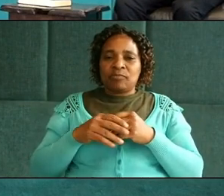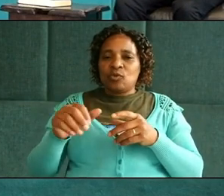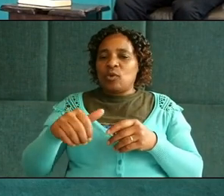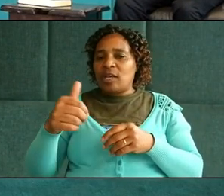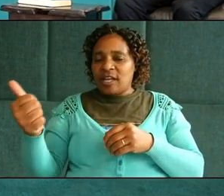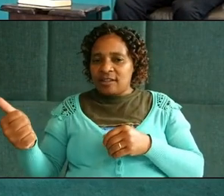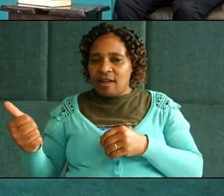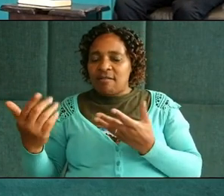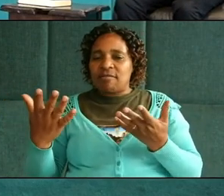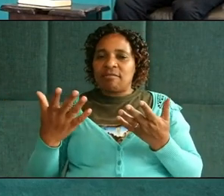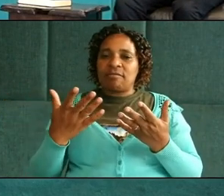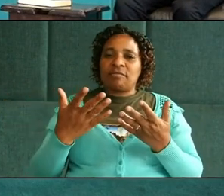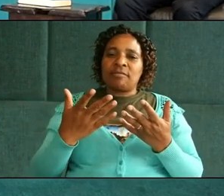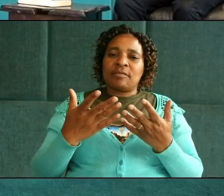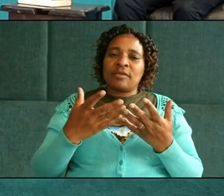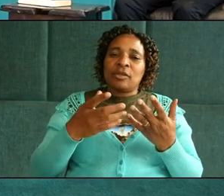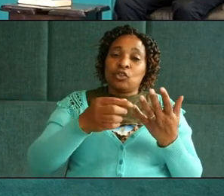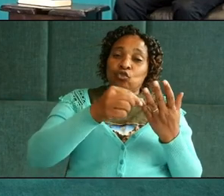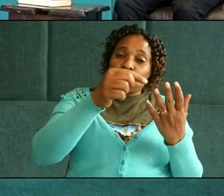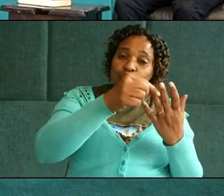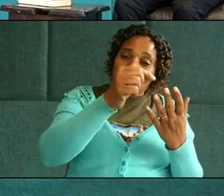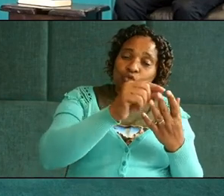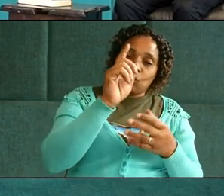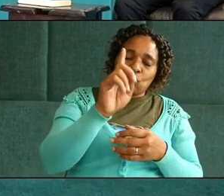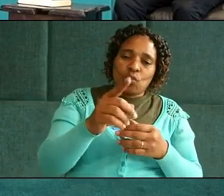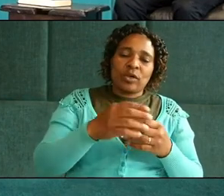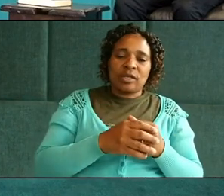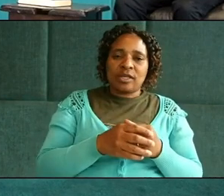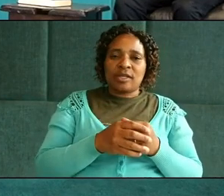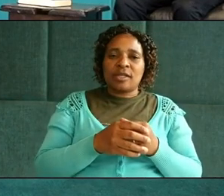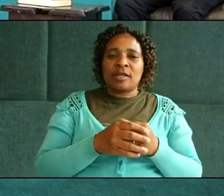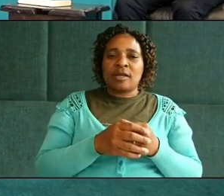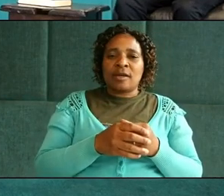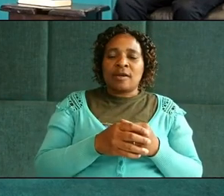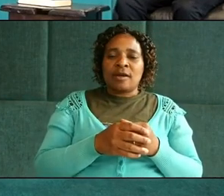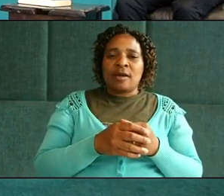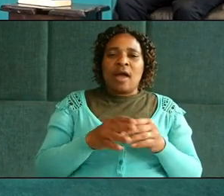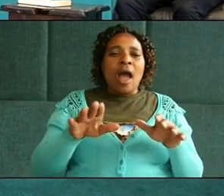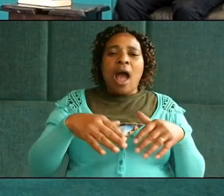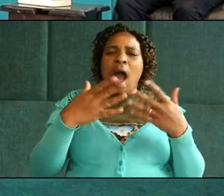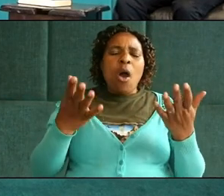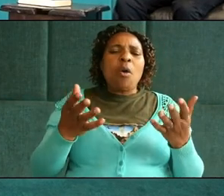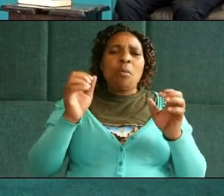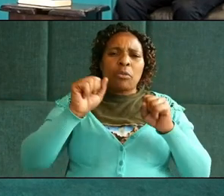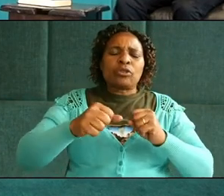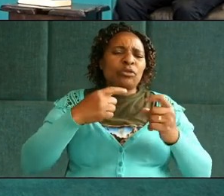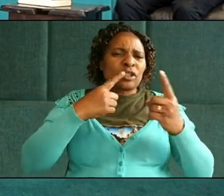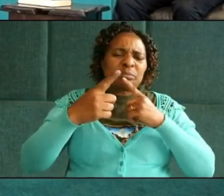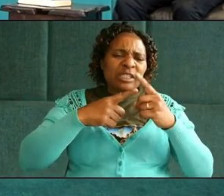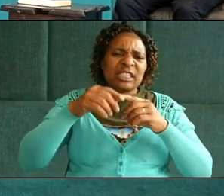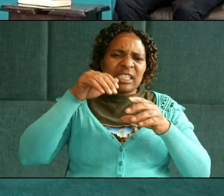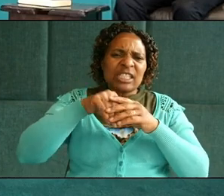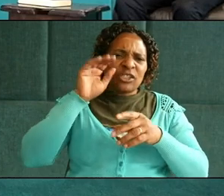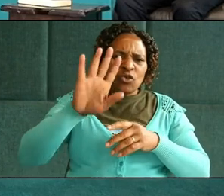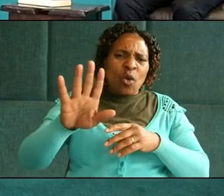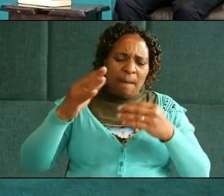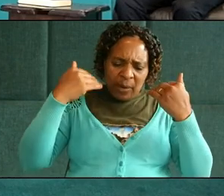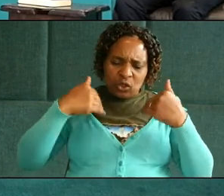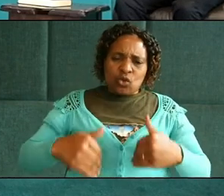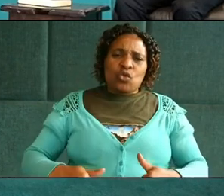where everyone can choose one. And just see how it speaks to them